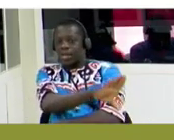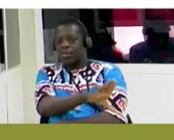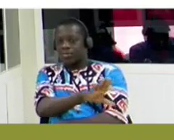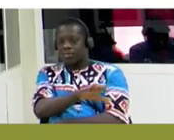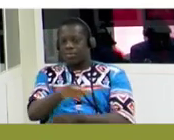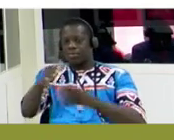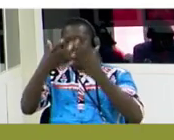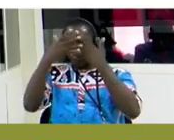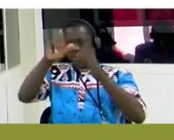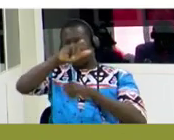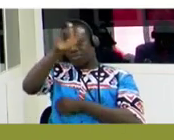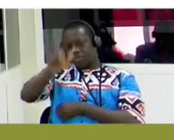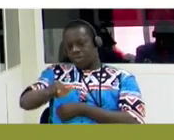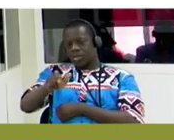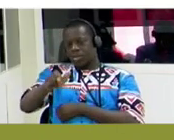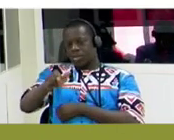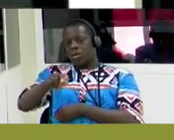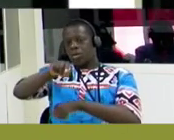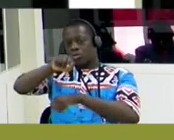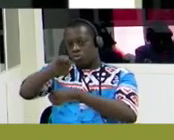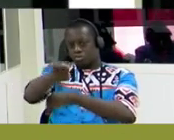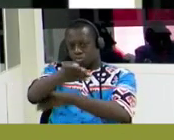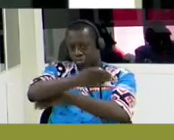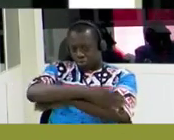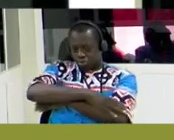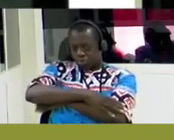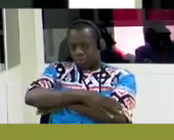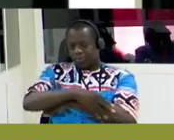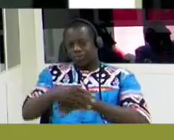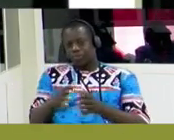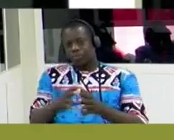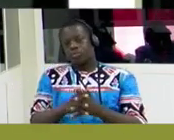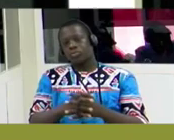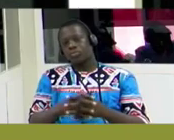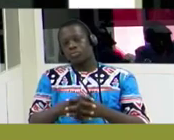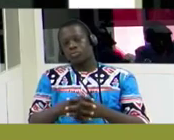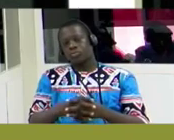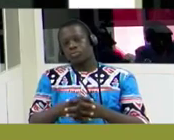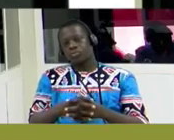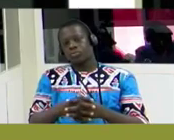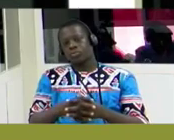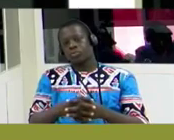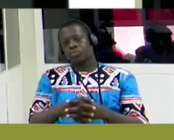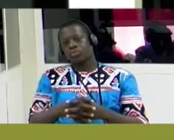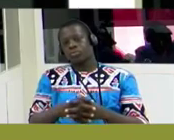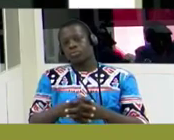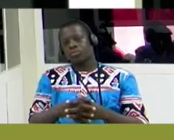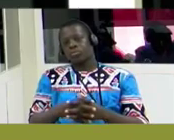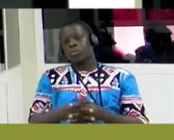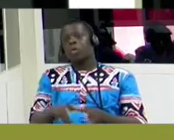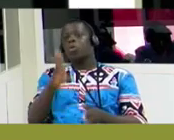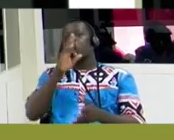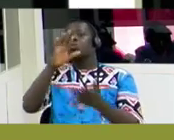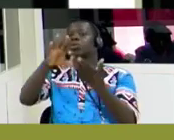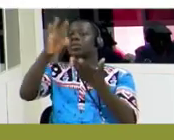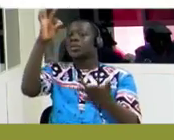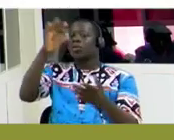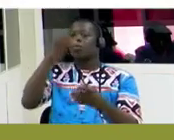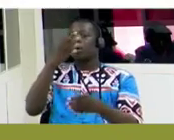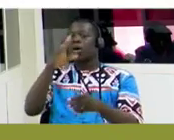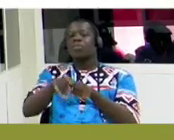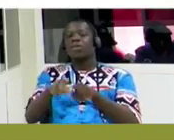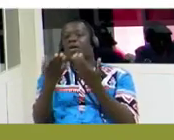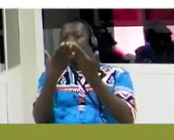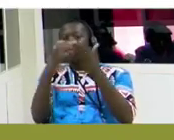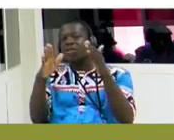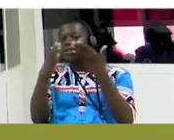we left. Who decided that you would end the torture session? It's the boss. It was the